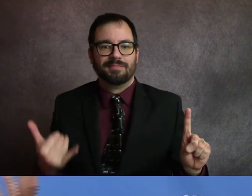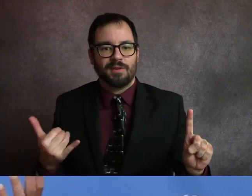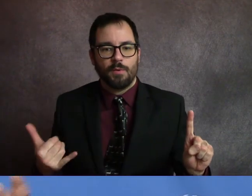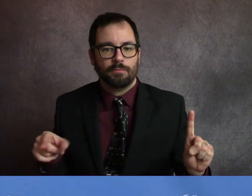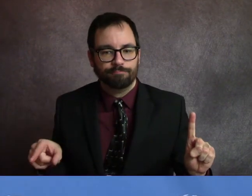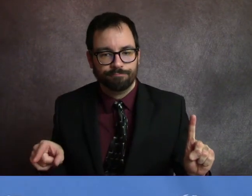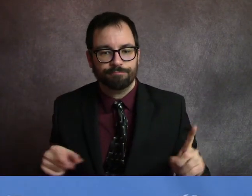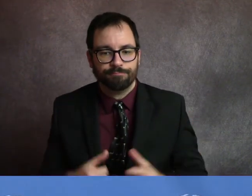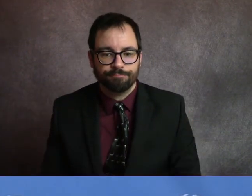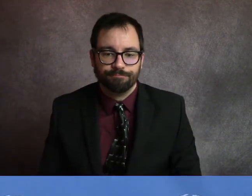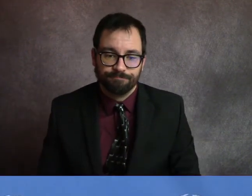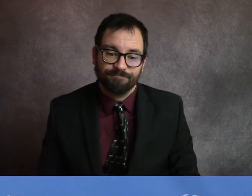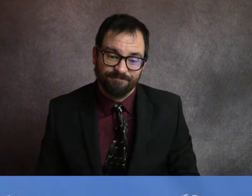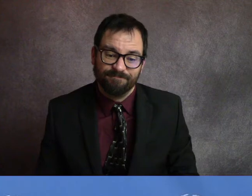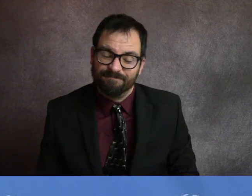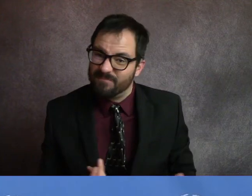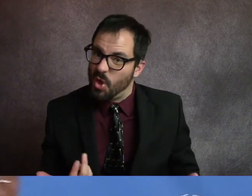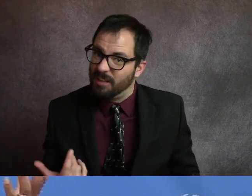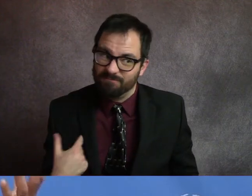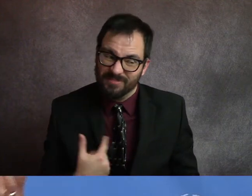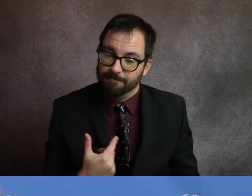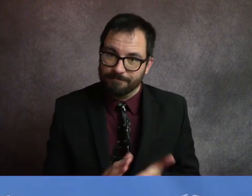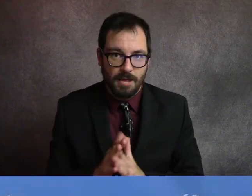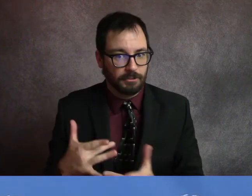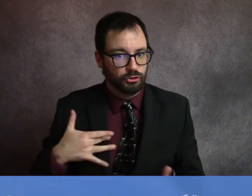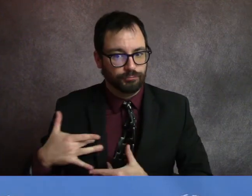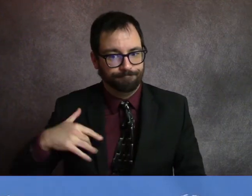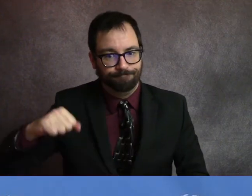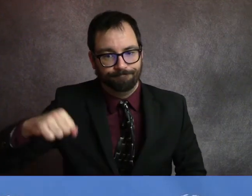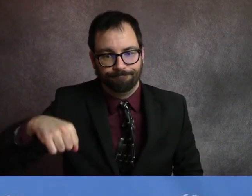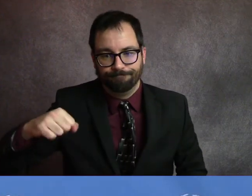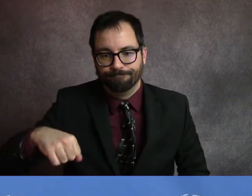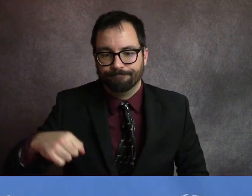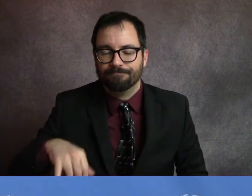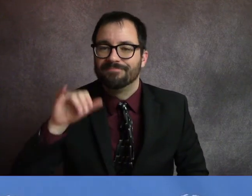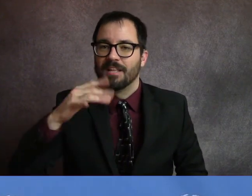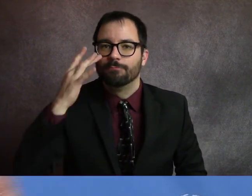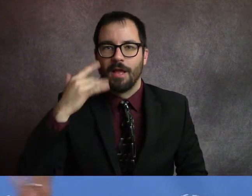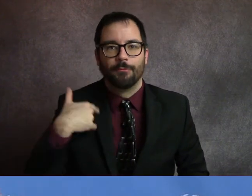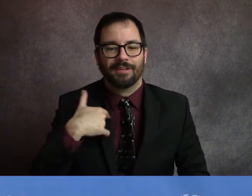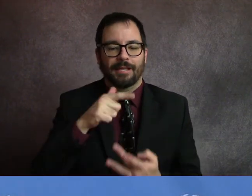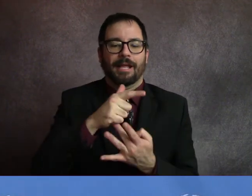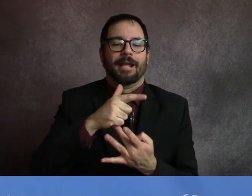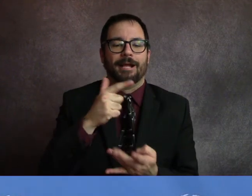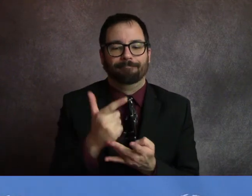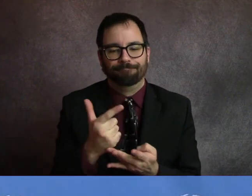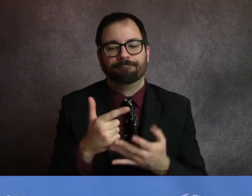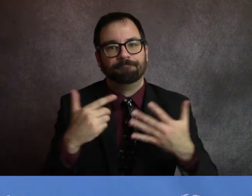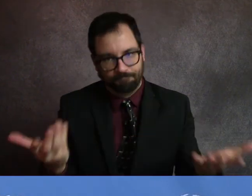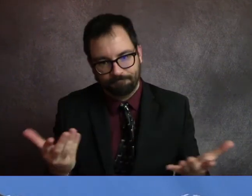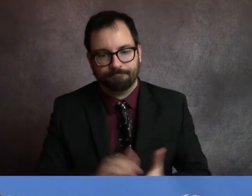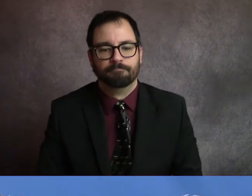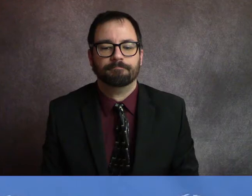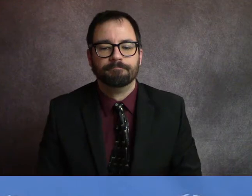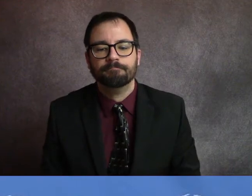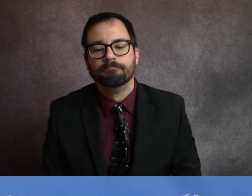which definitely means our capacity in our hospitals is starting to be something we're concerned about, which is why we're leading into this next